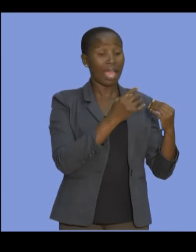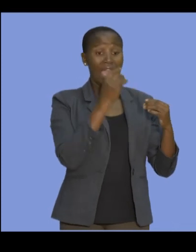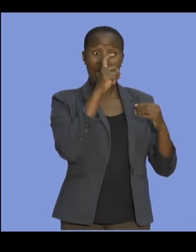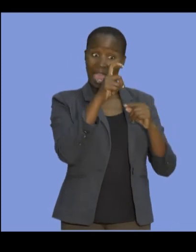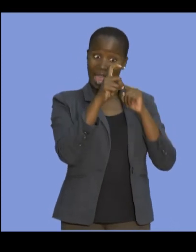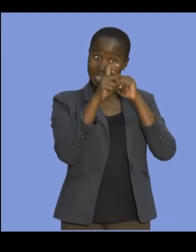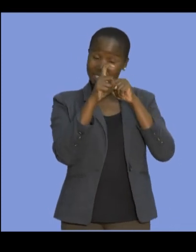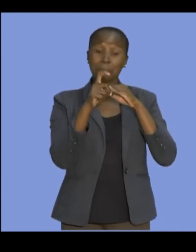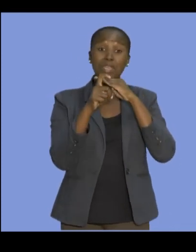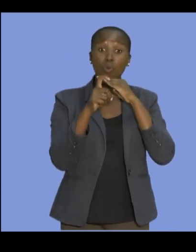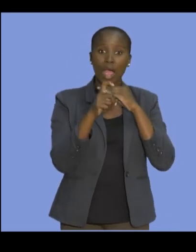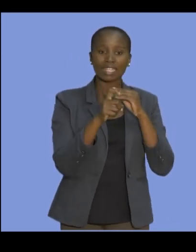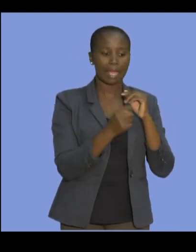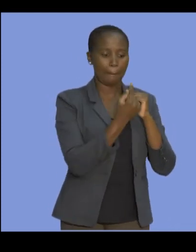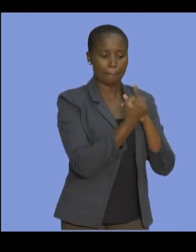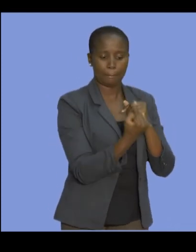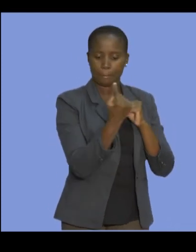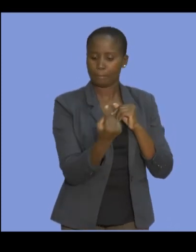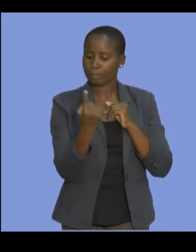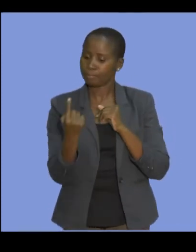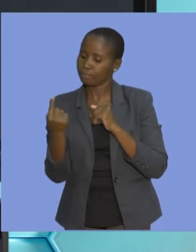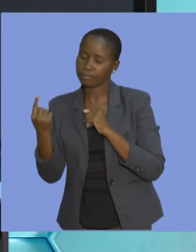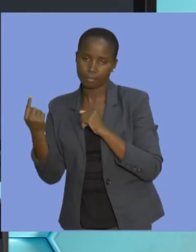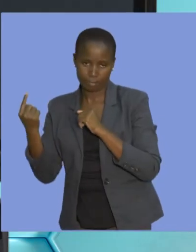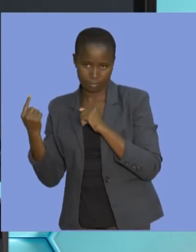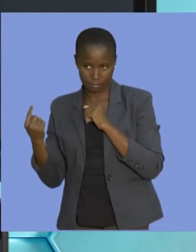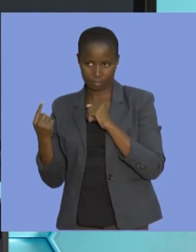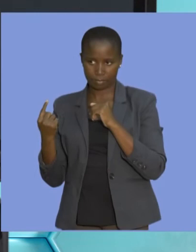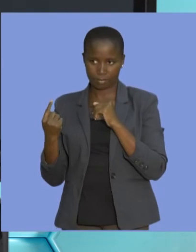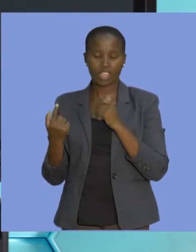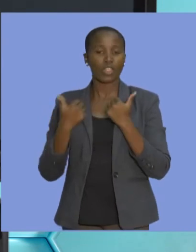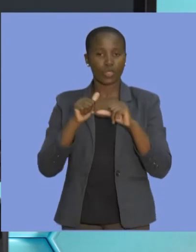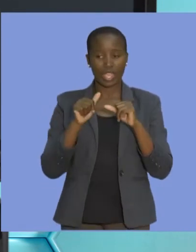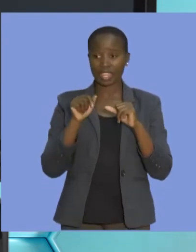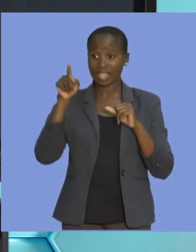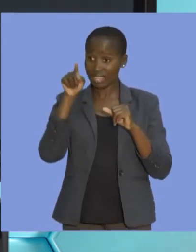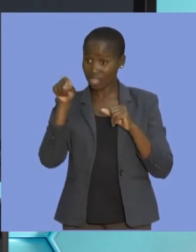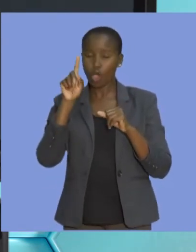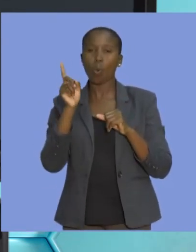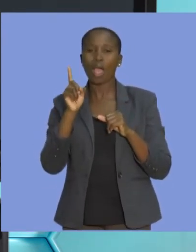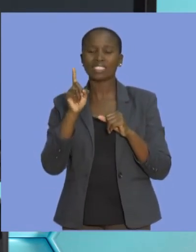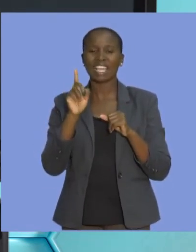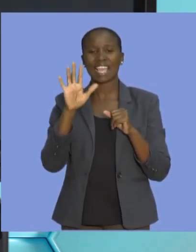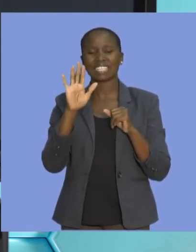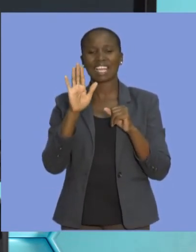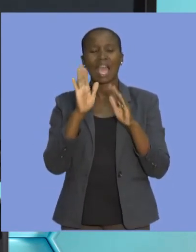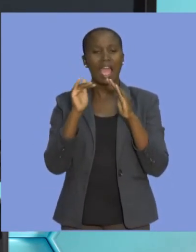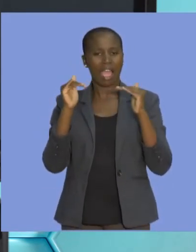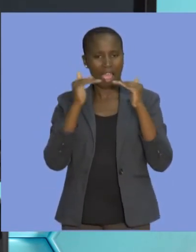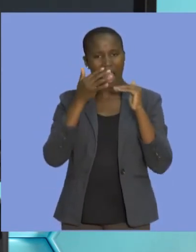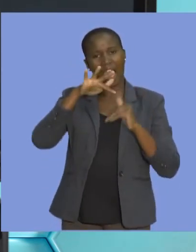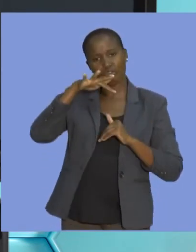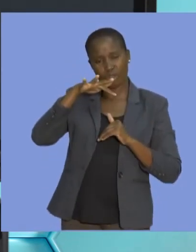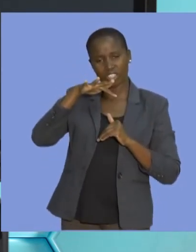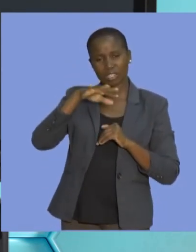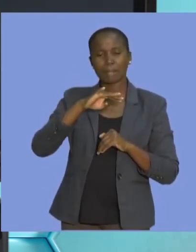class, and this is the average, then I'm going to minus your marks